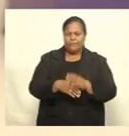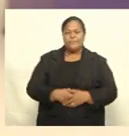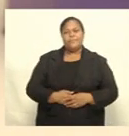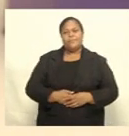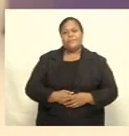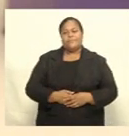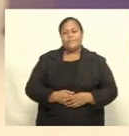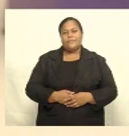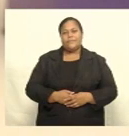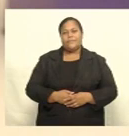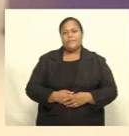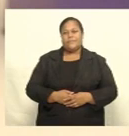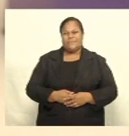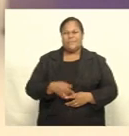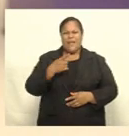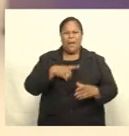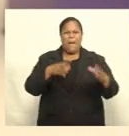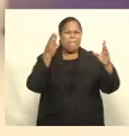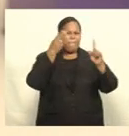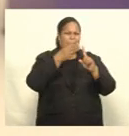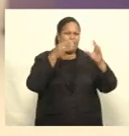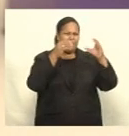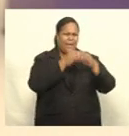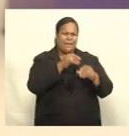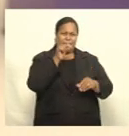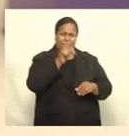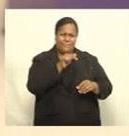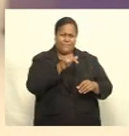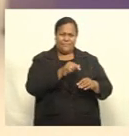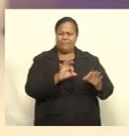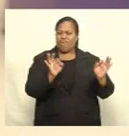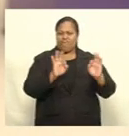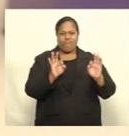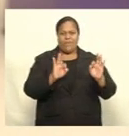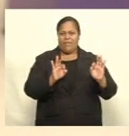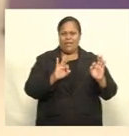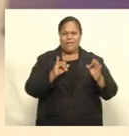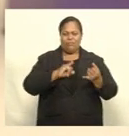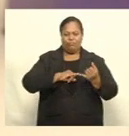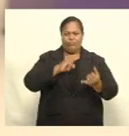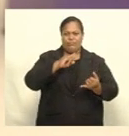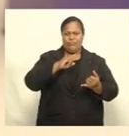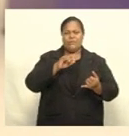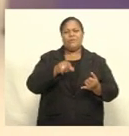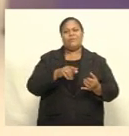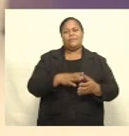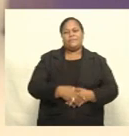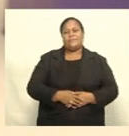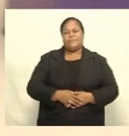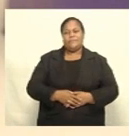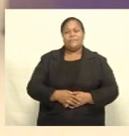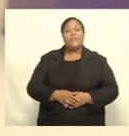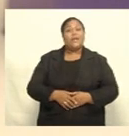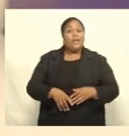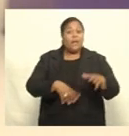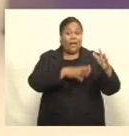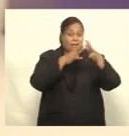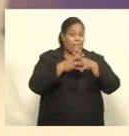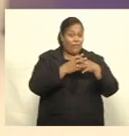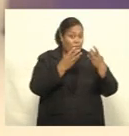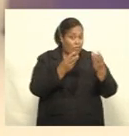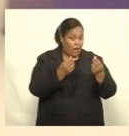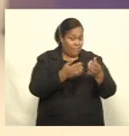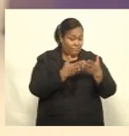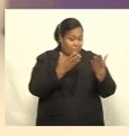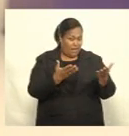the Federal Reserve stuck to its message of ultra-low interest rates for longer. The US dollar index was, of course,